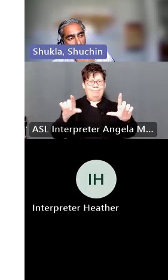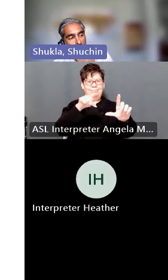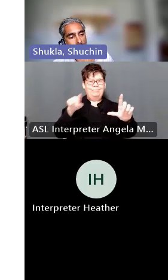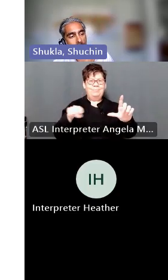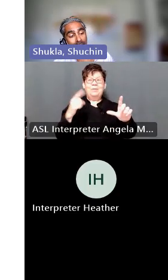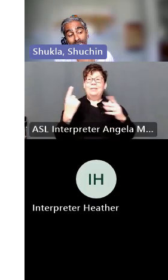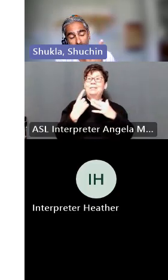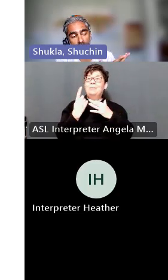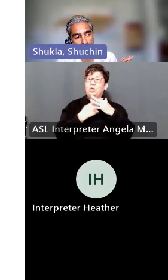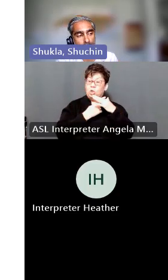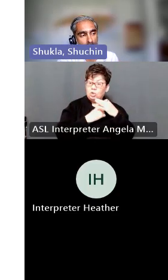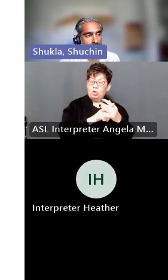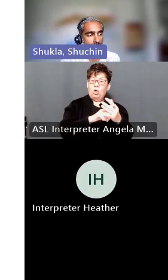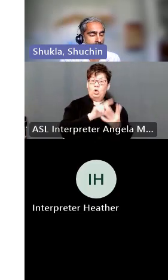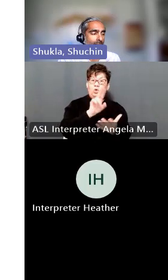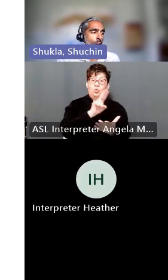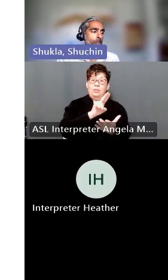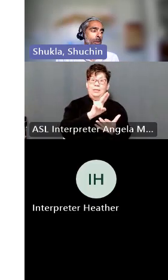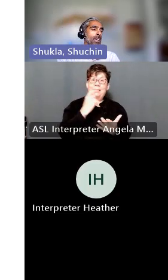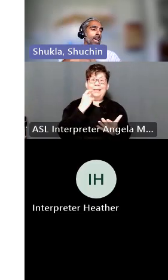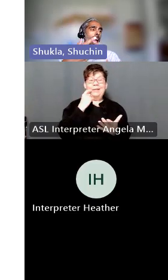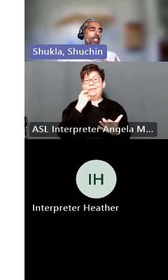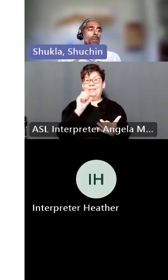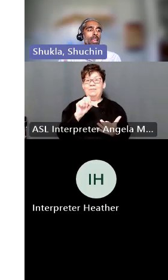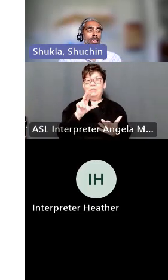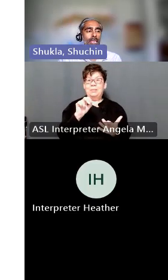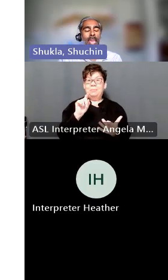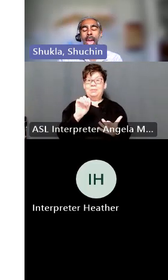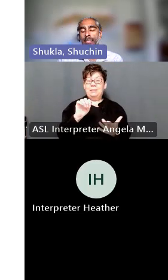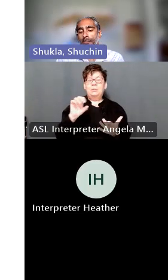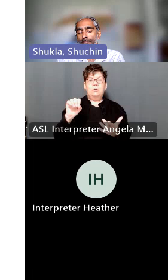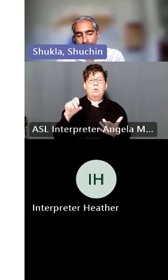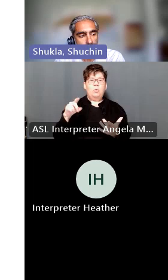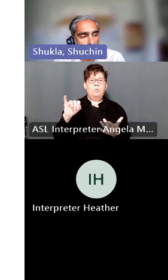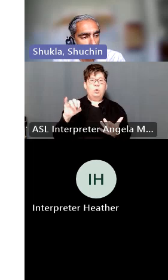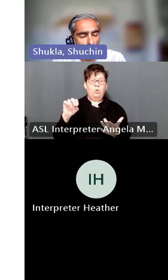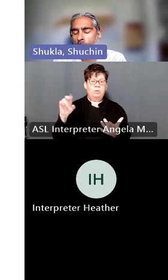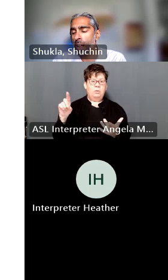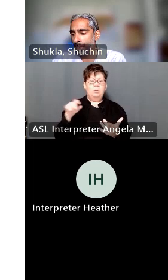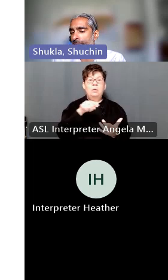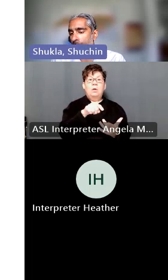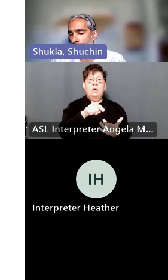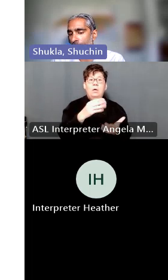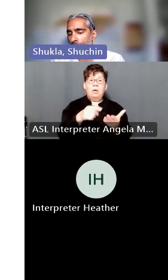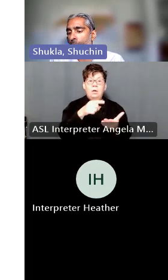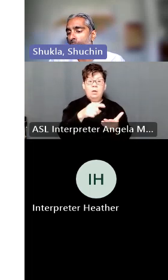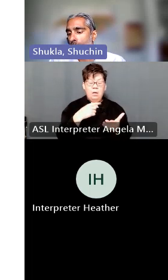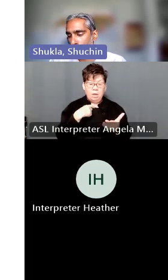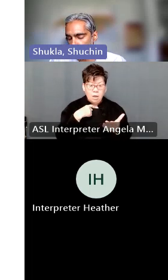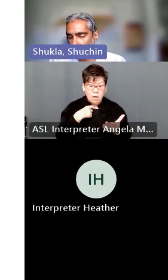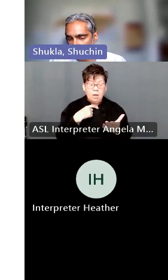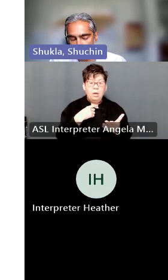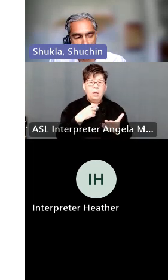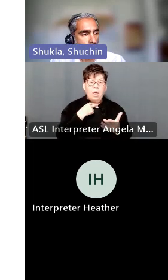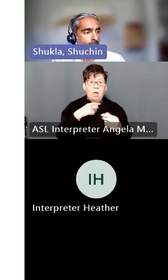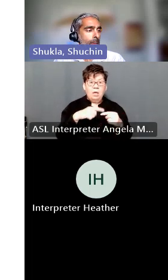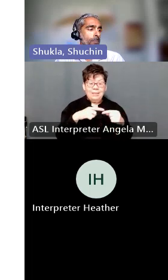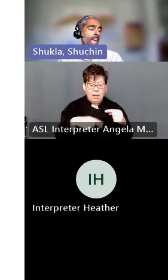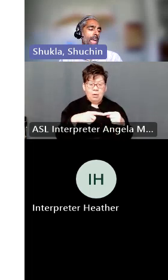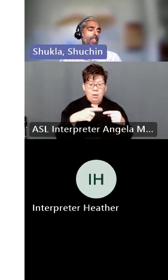start using an addictive substance, in this case opioids, how they may get caught in a cycle of